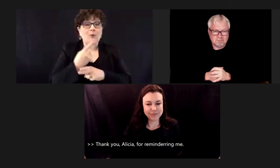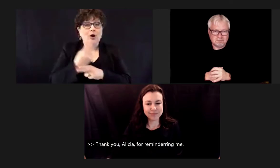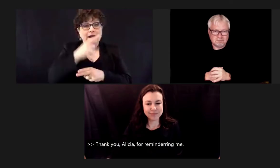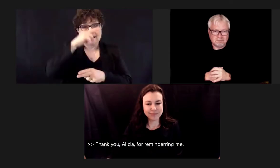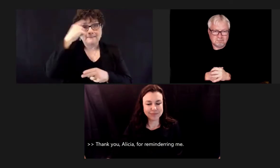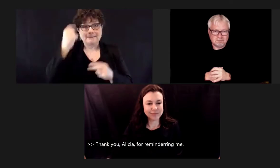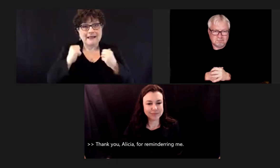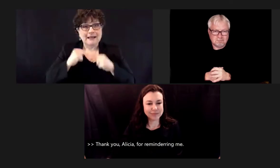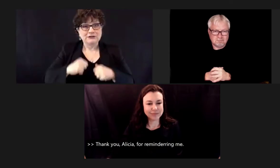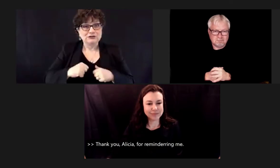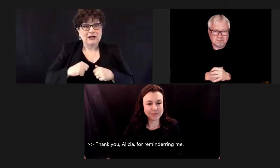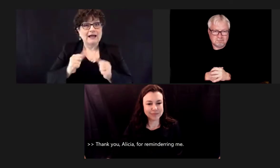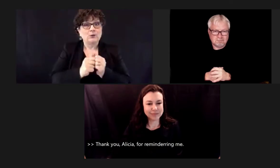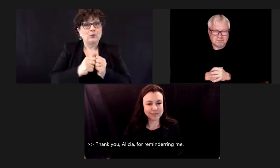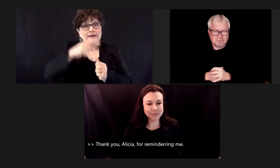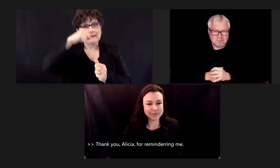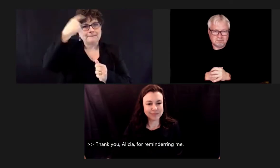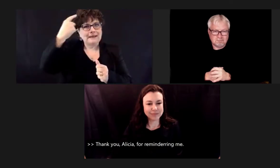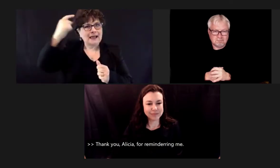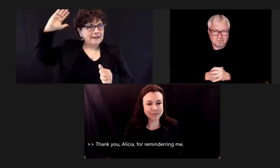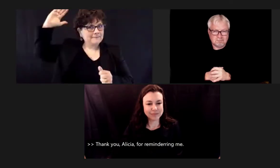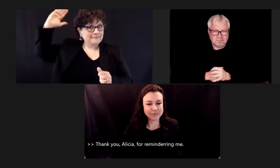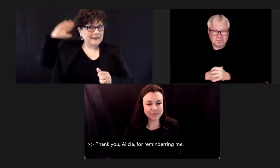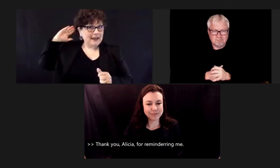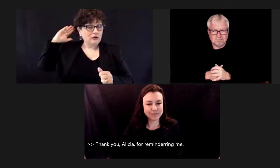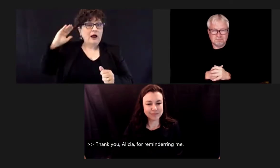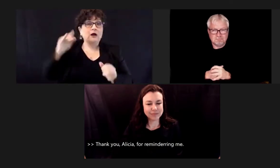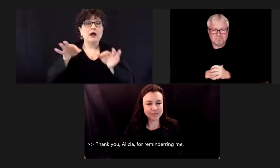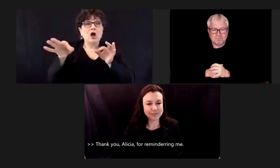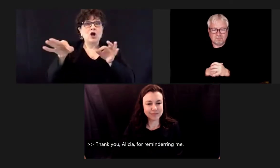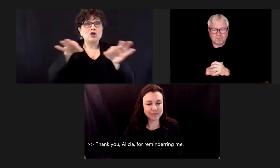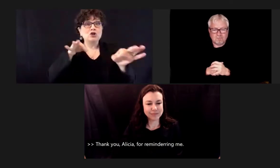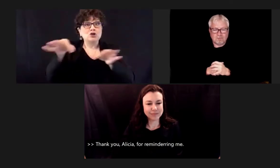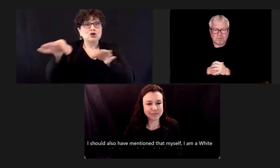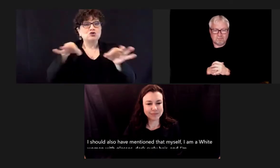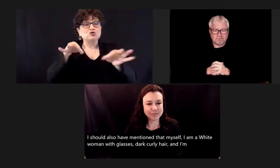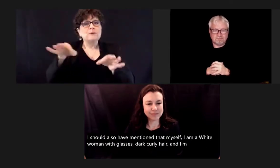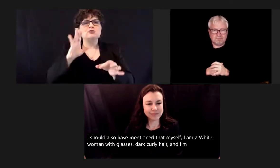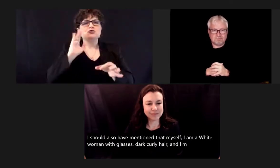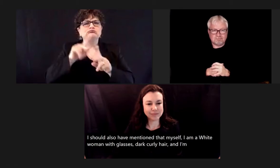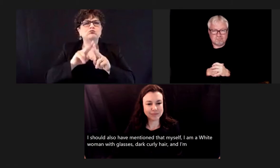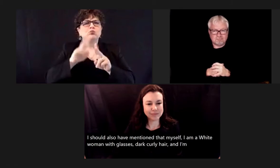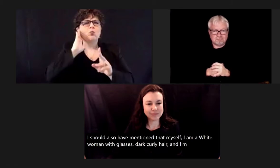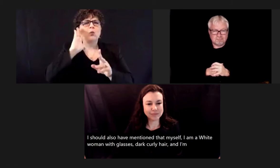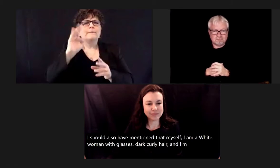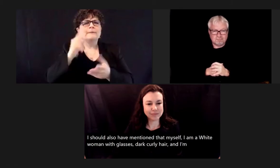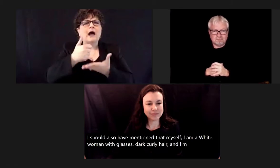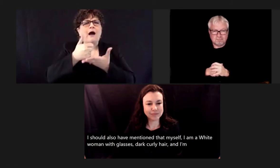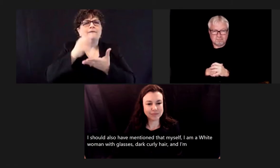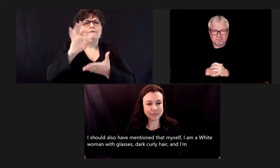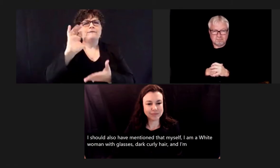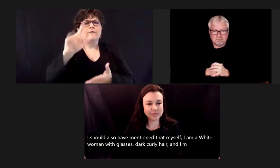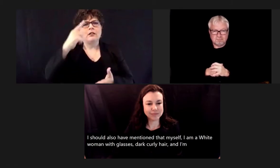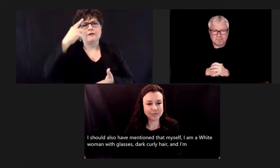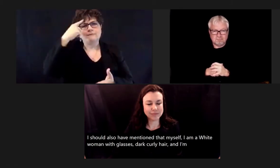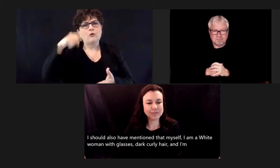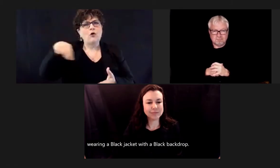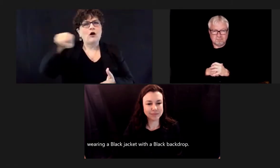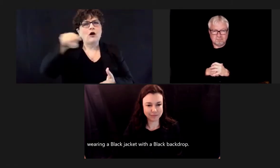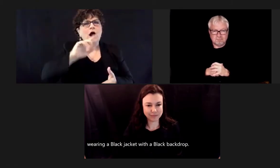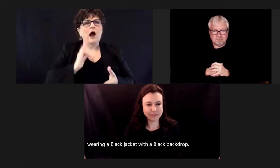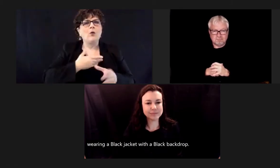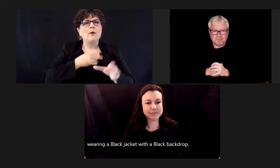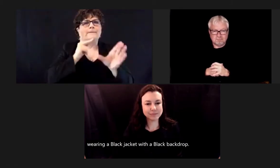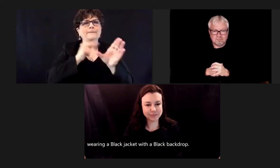curly hair, and I'm wearing a black jacket with a black backdrop. This description will